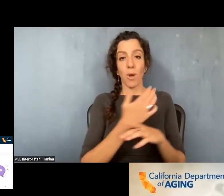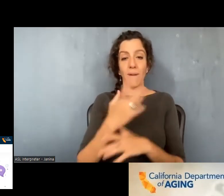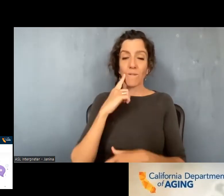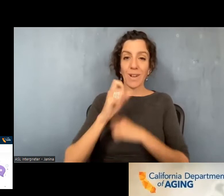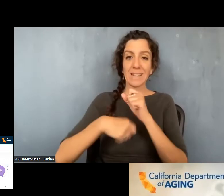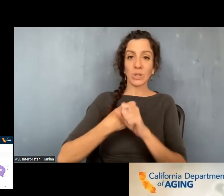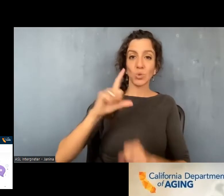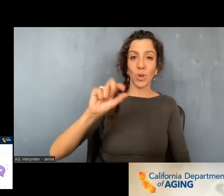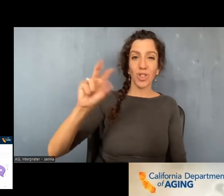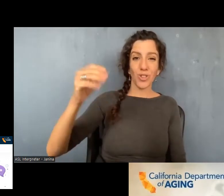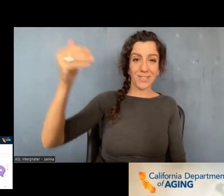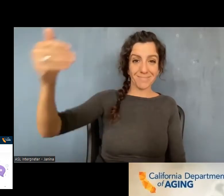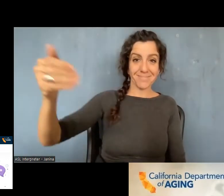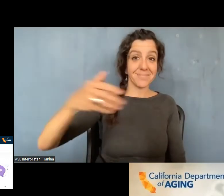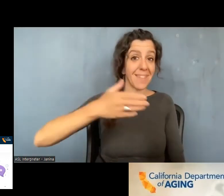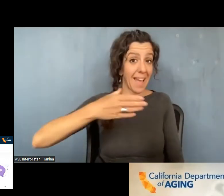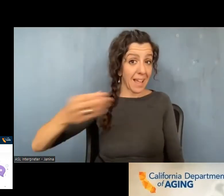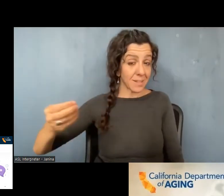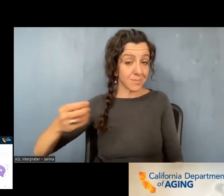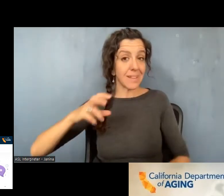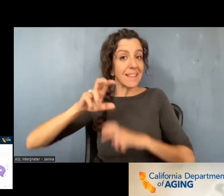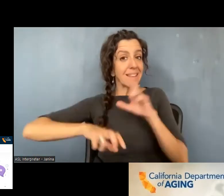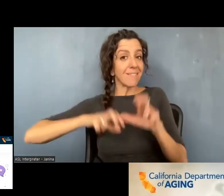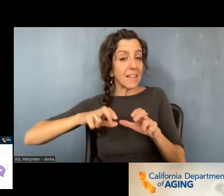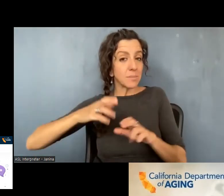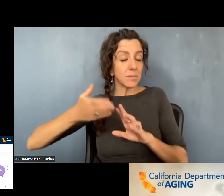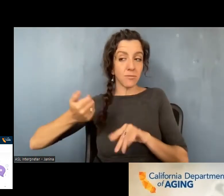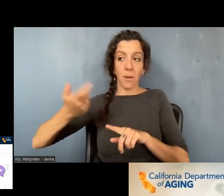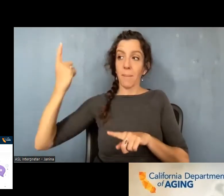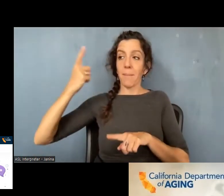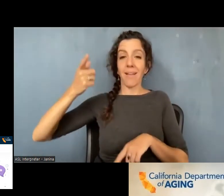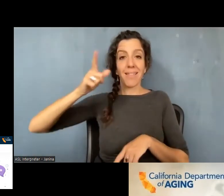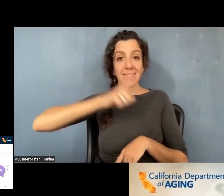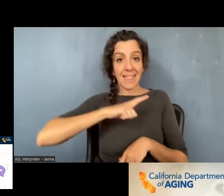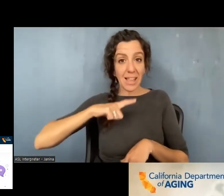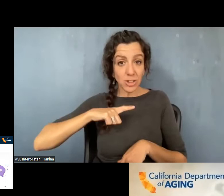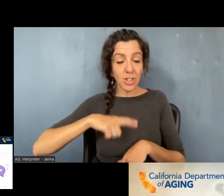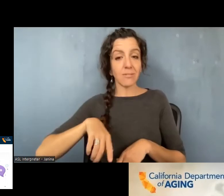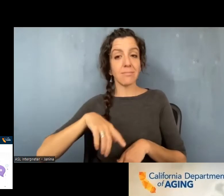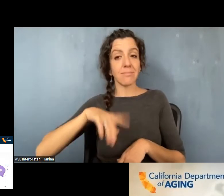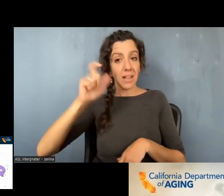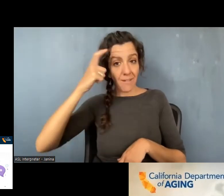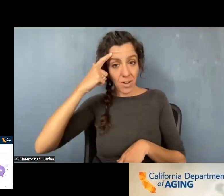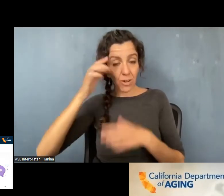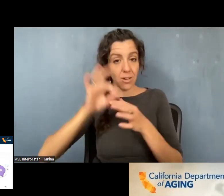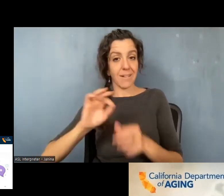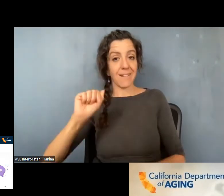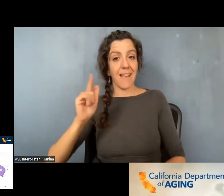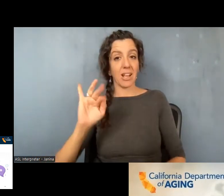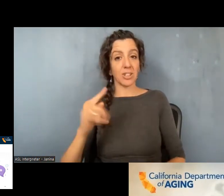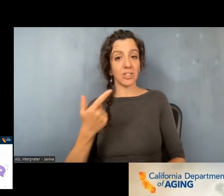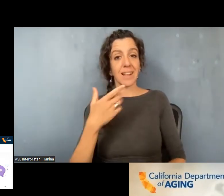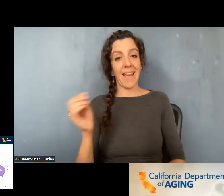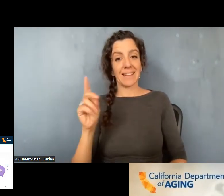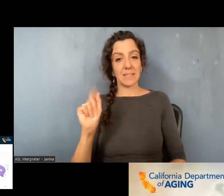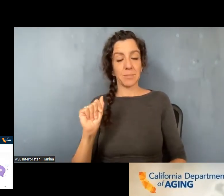2030. And most definitely the investments by the legislature and the governor in our Aging and Disability Network, the historic